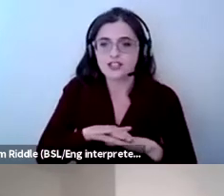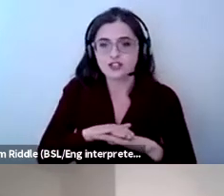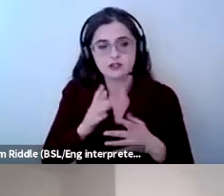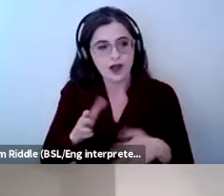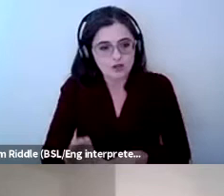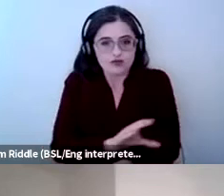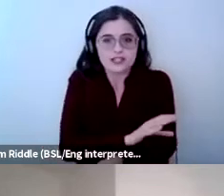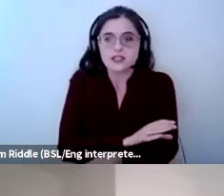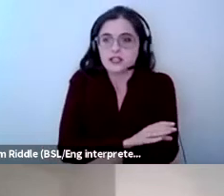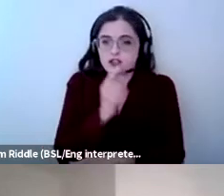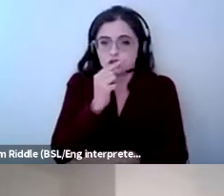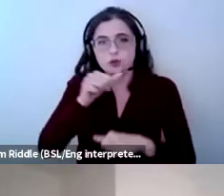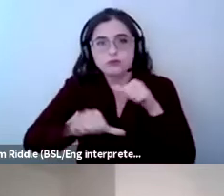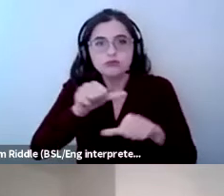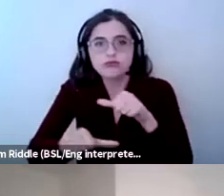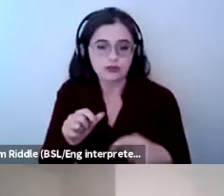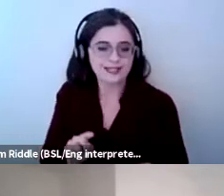navigate the challenges ahead.